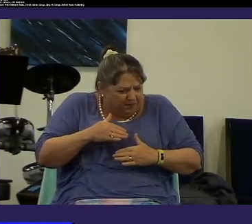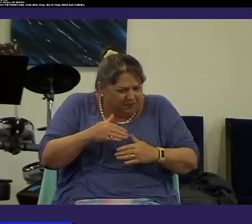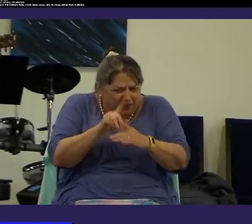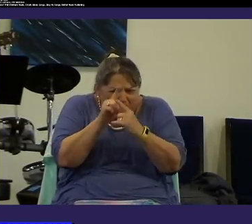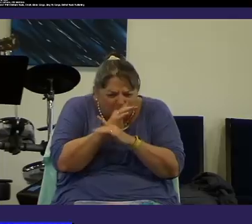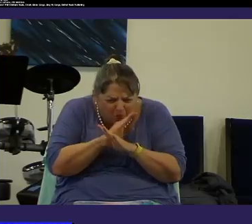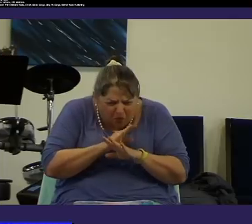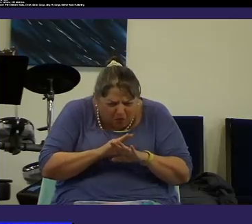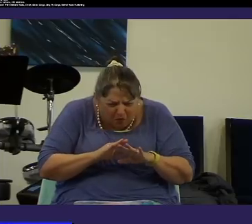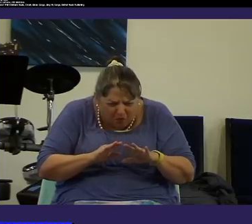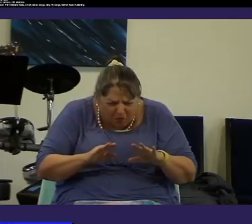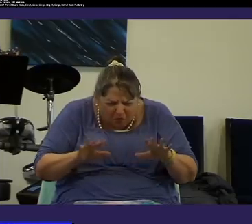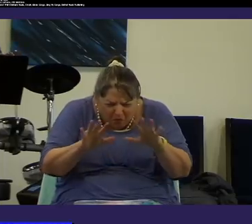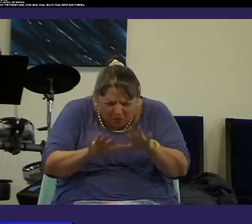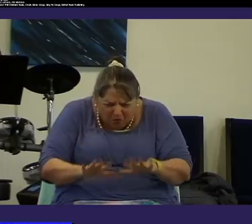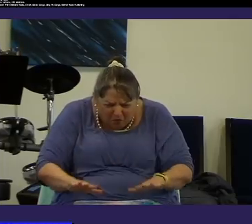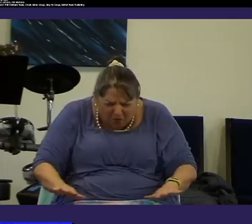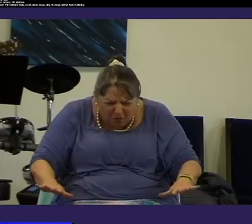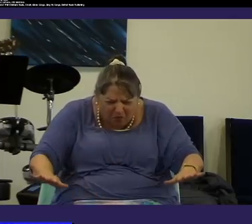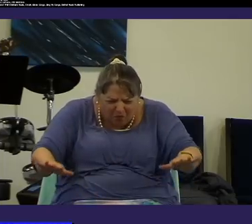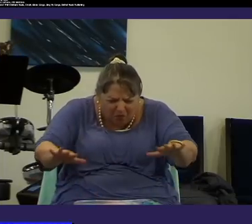breathe. Out of the